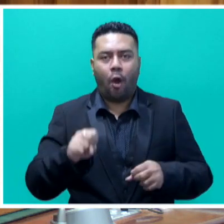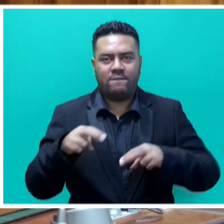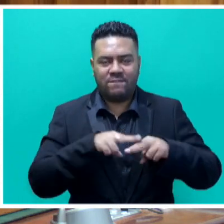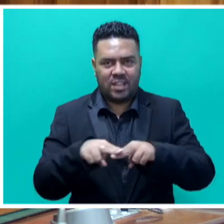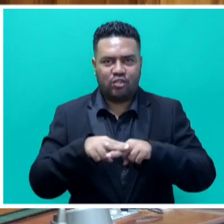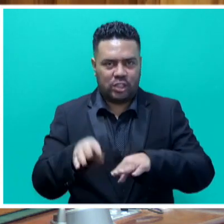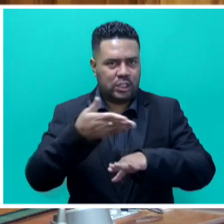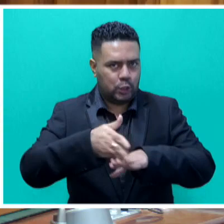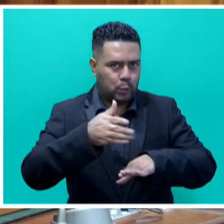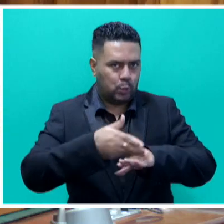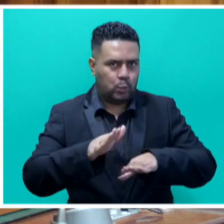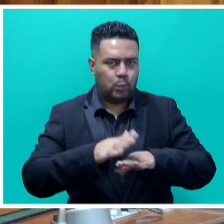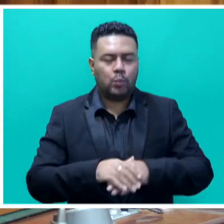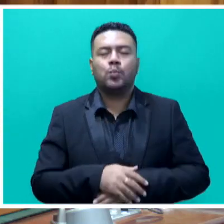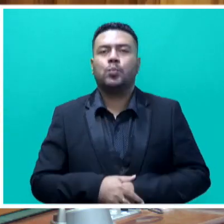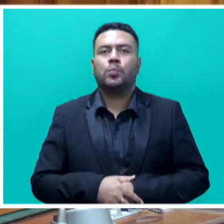Fiji.